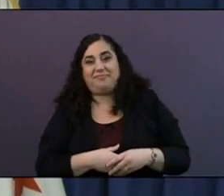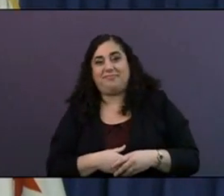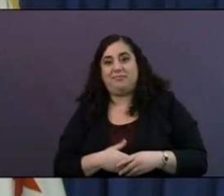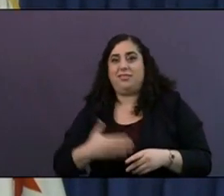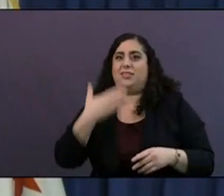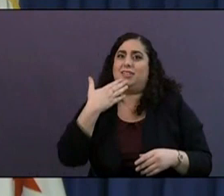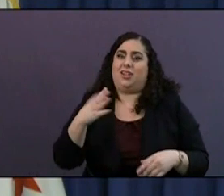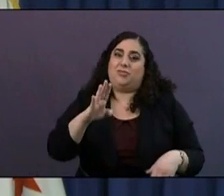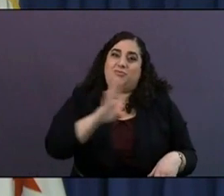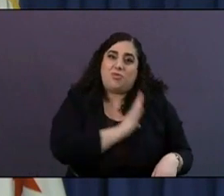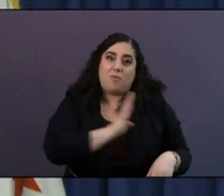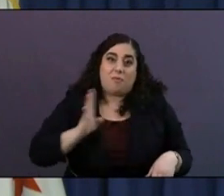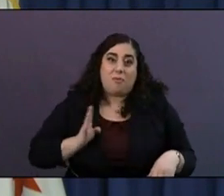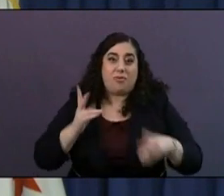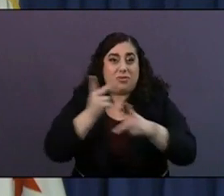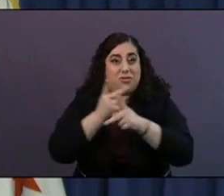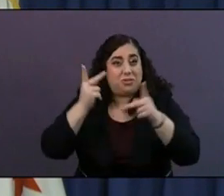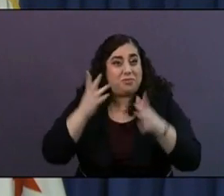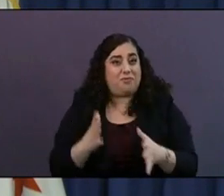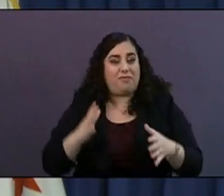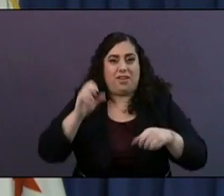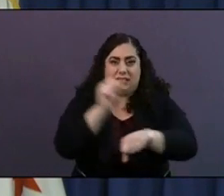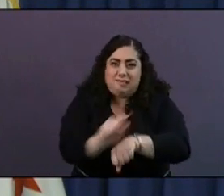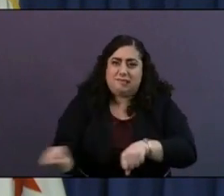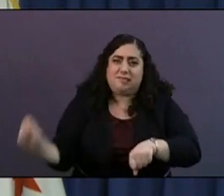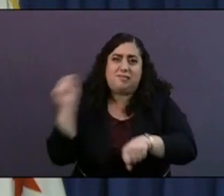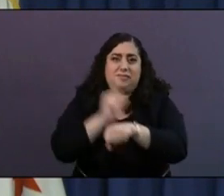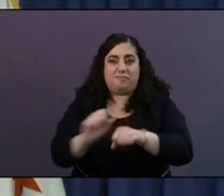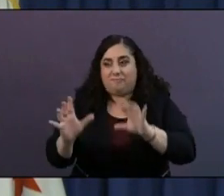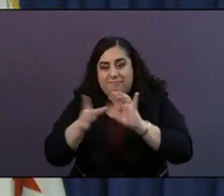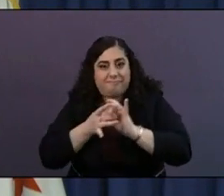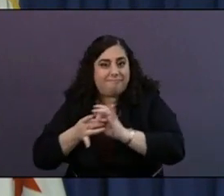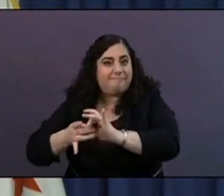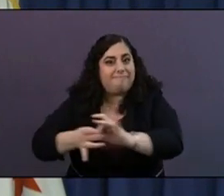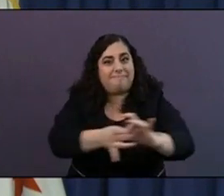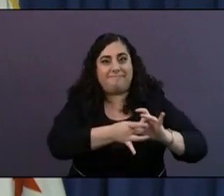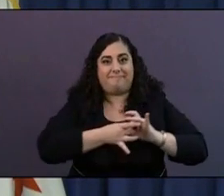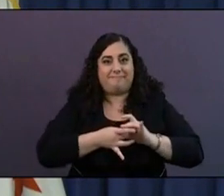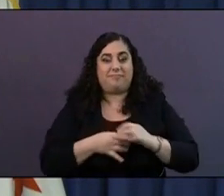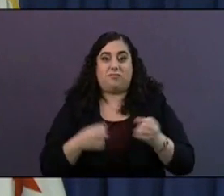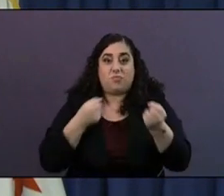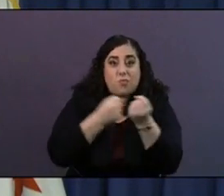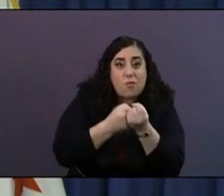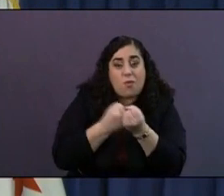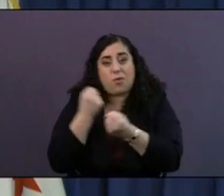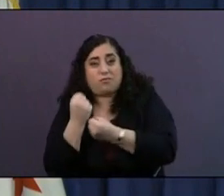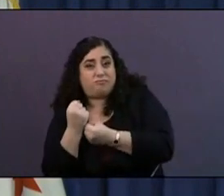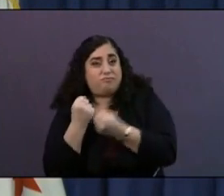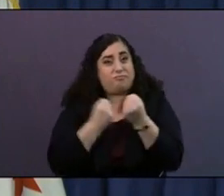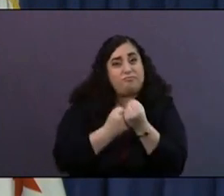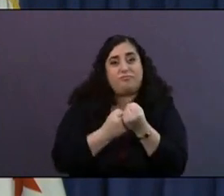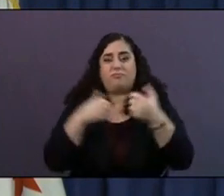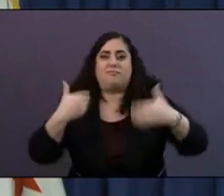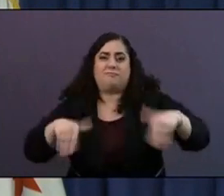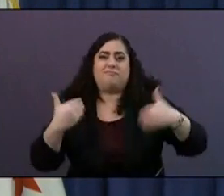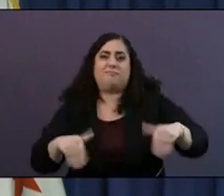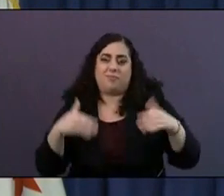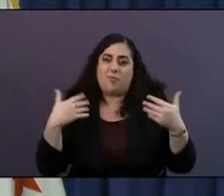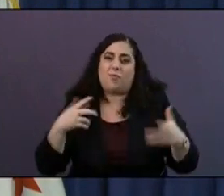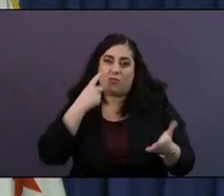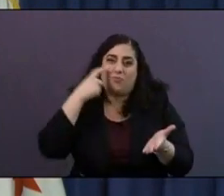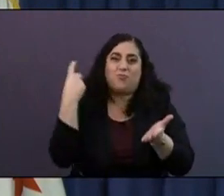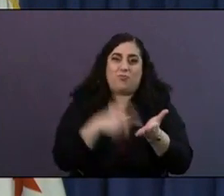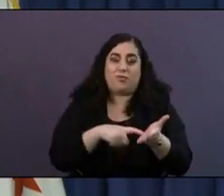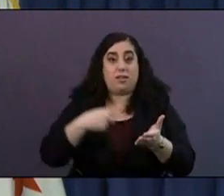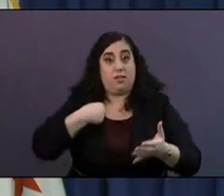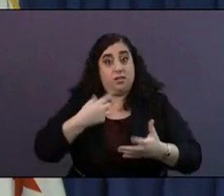of Supervisors for working so closely together, showing that united front. And as you just said, Supervisor, trusting our